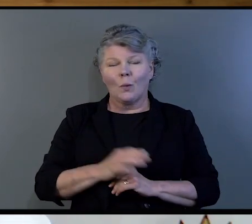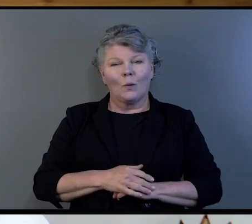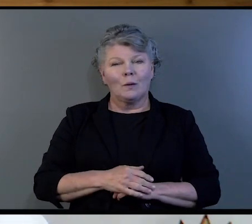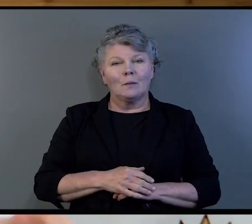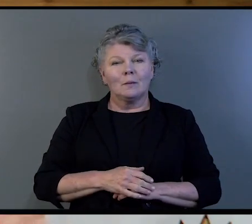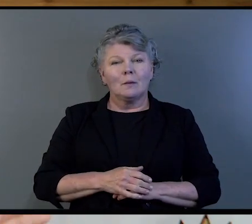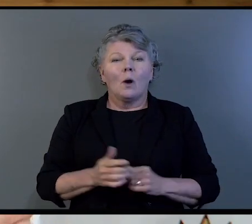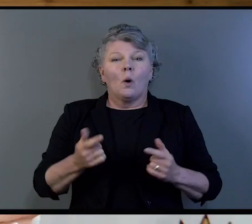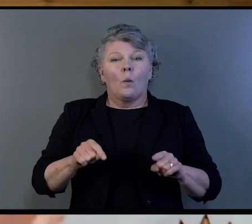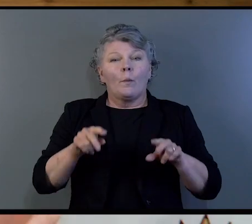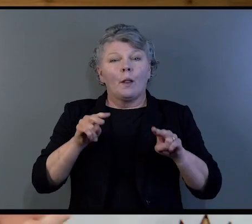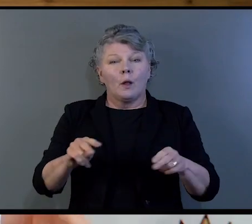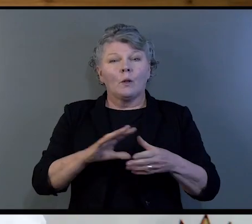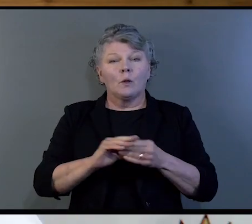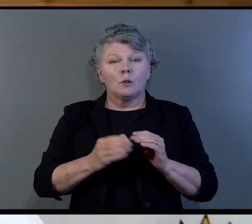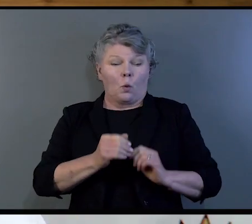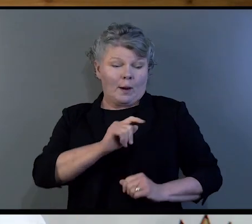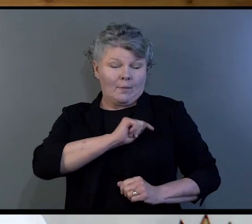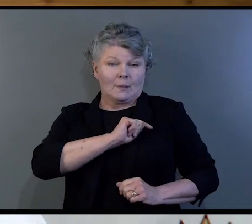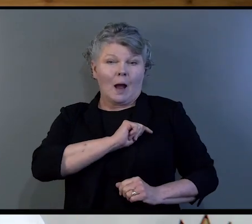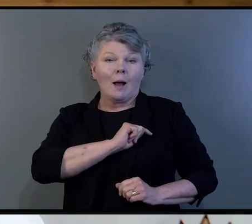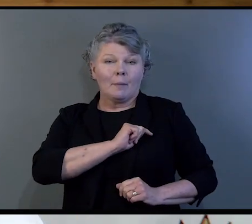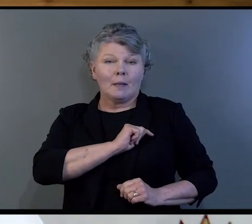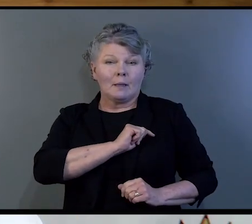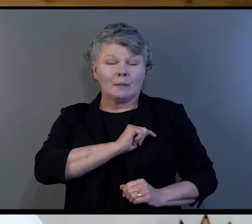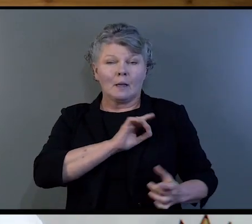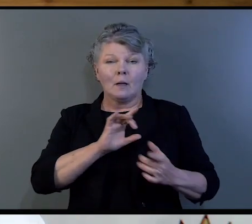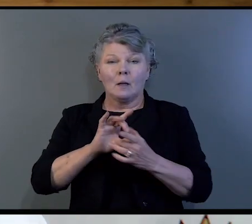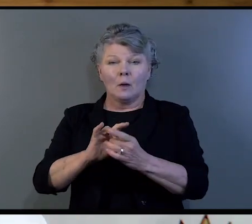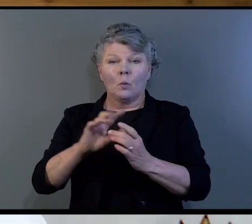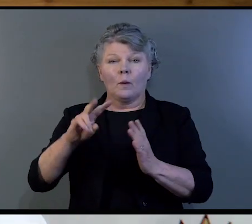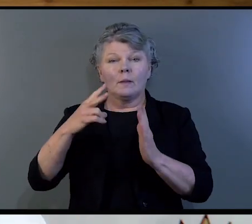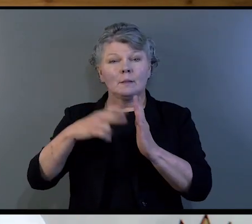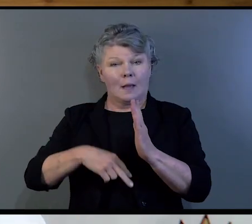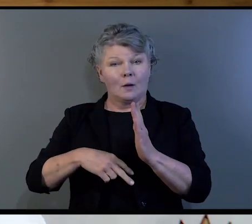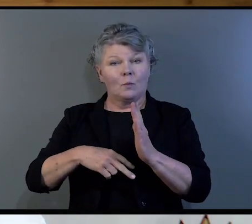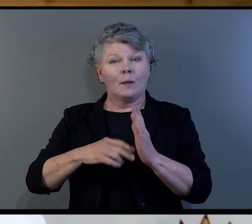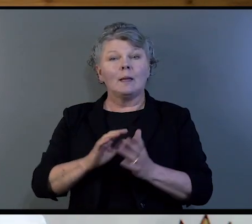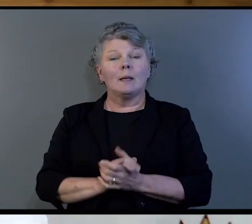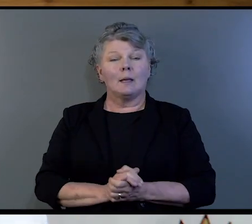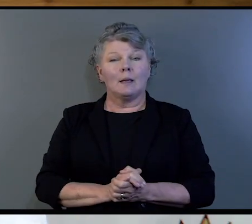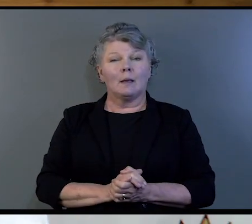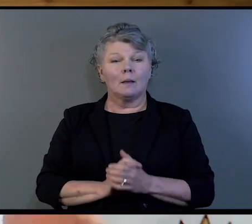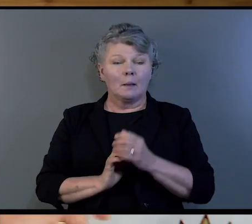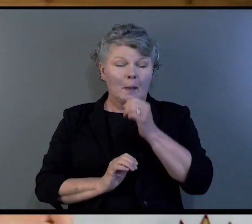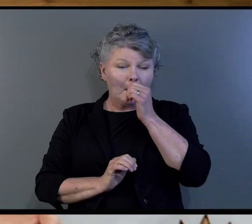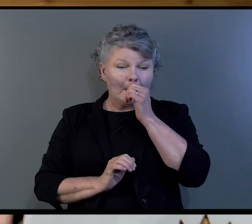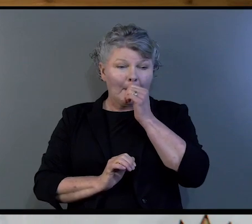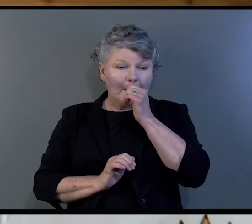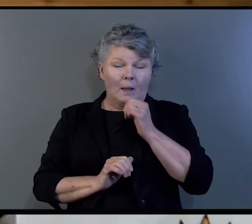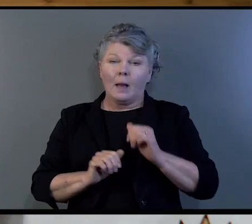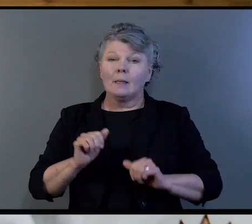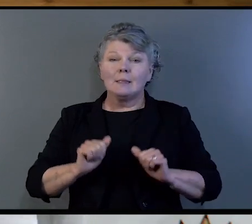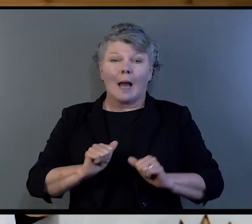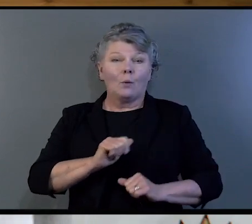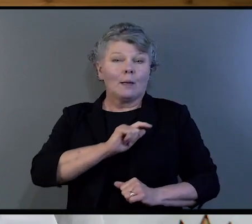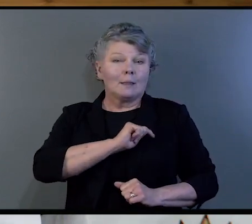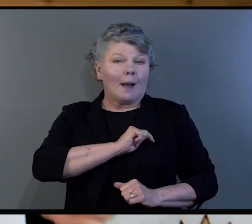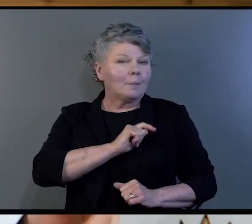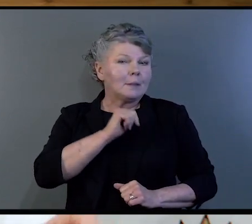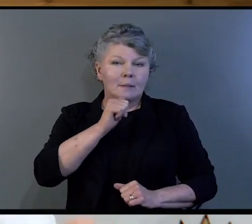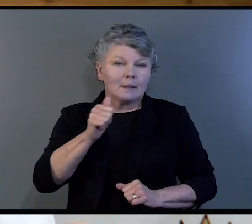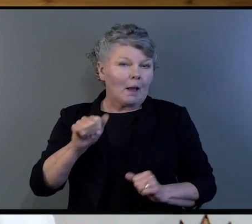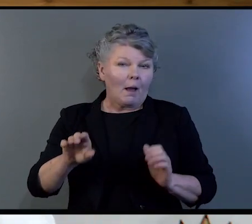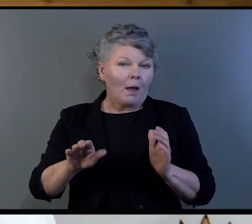And especially when we look at the story of Thomas in the light of our epistle reading from today, we see that Doubting Thomas is not the